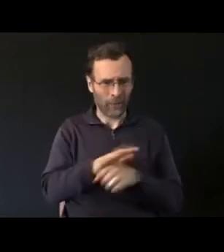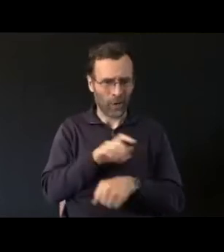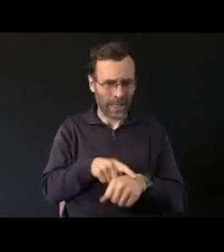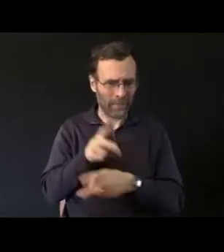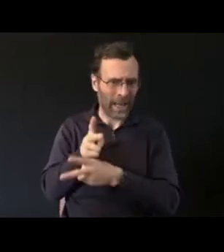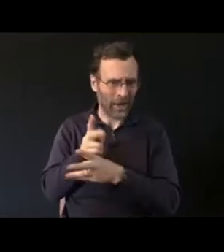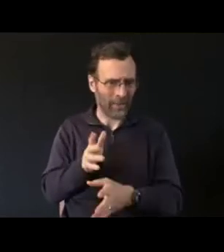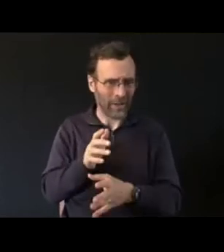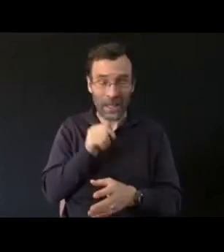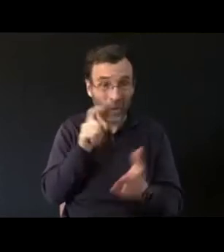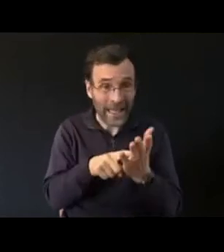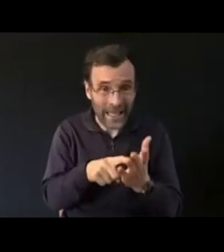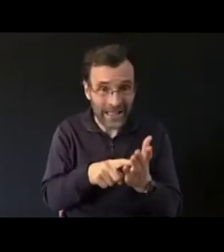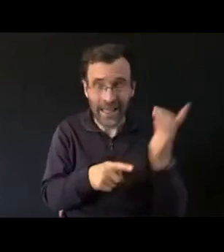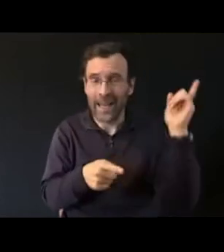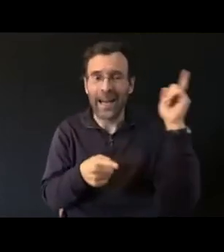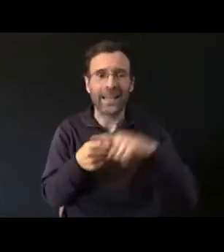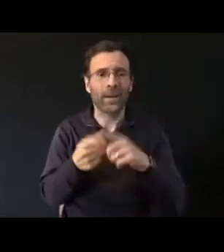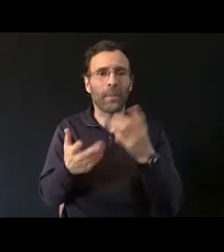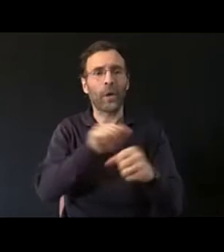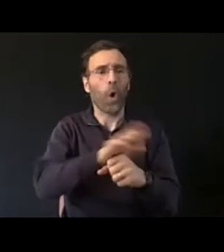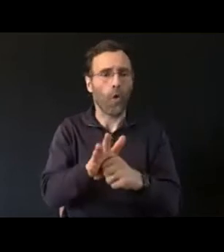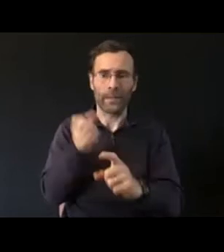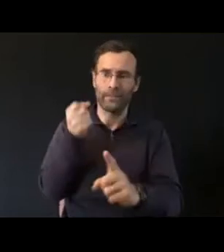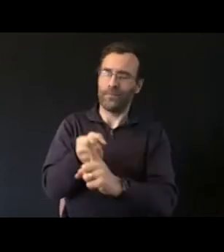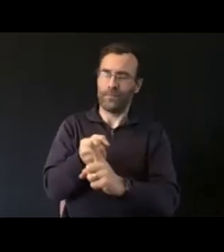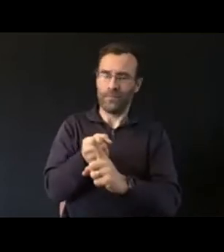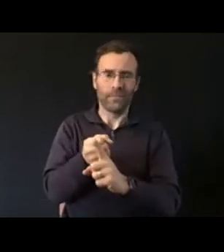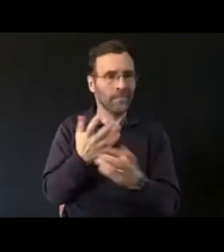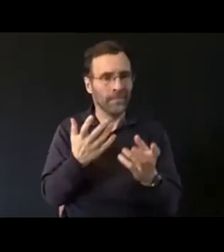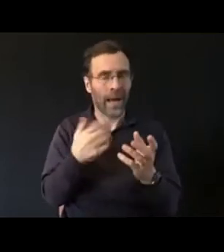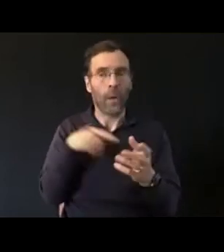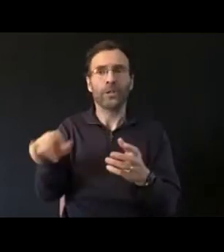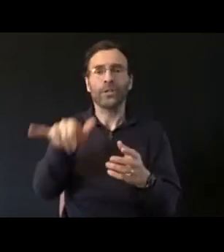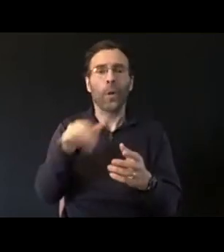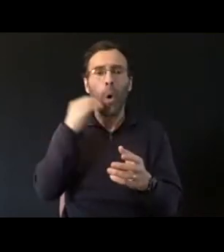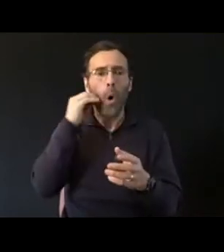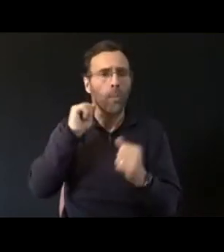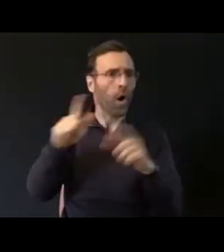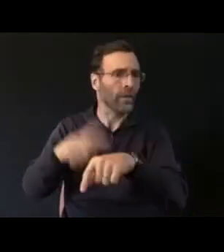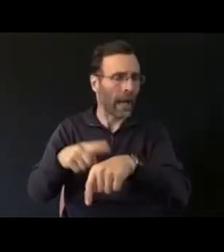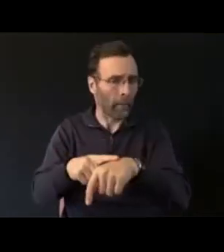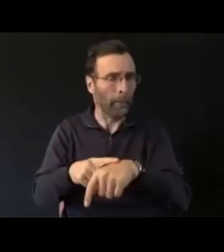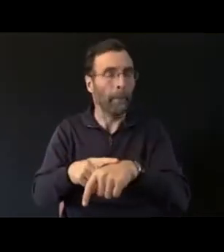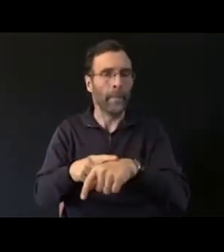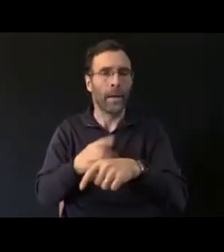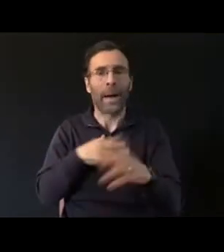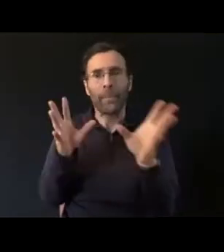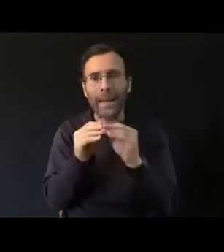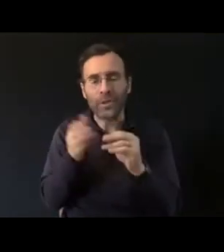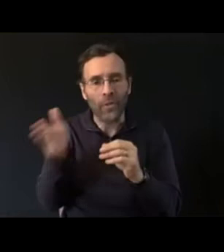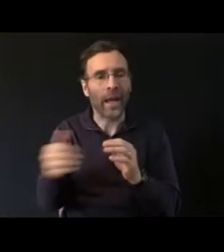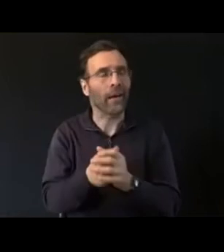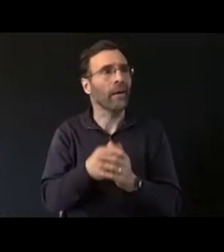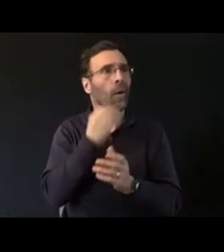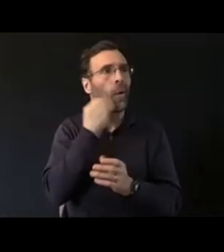probably until maybe around COVID, when COVID happened, when I was home all the time. Right. And that's where my meetings were there and I was home